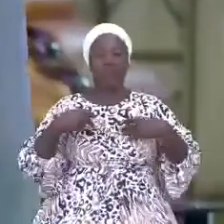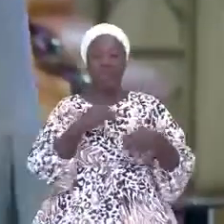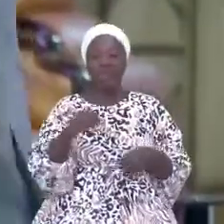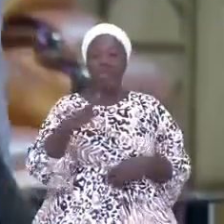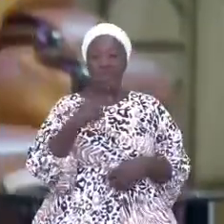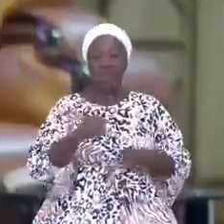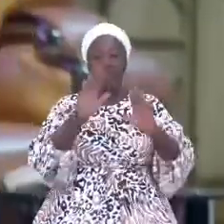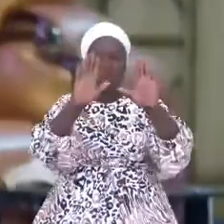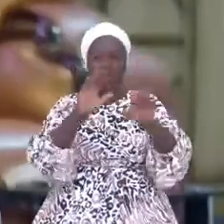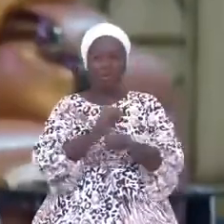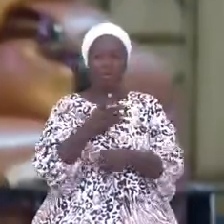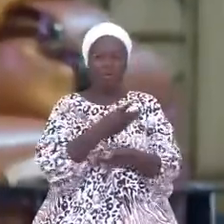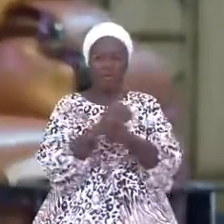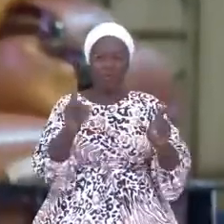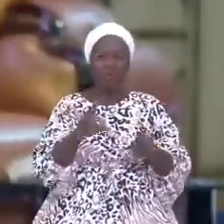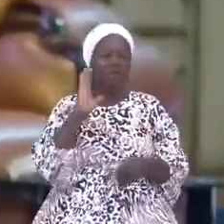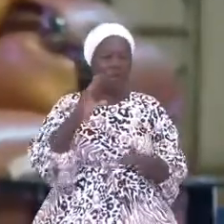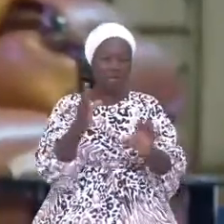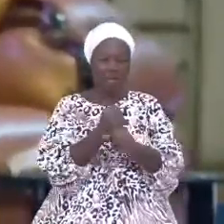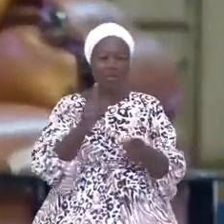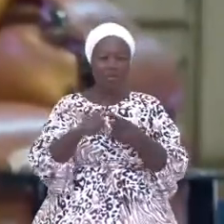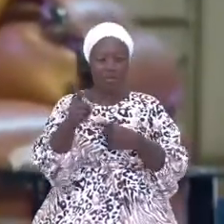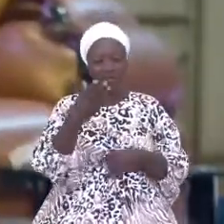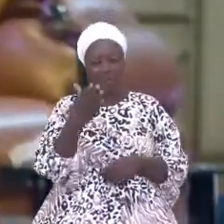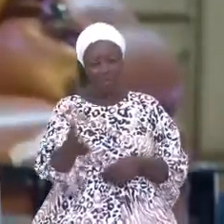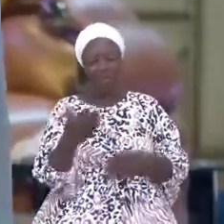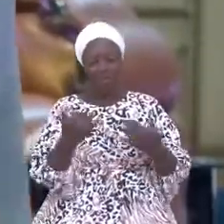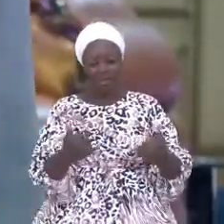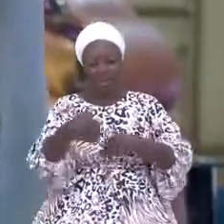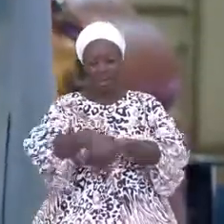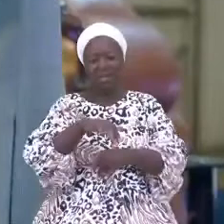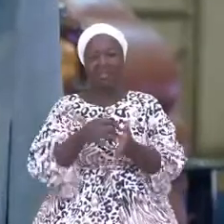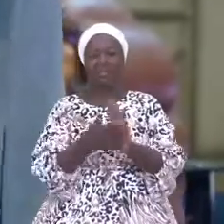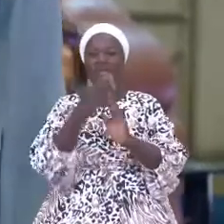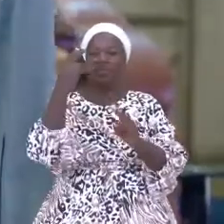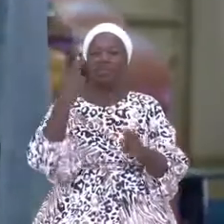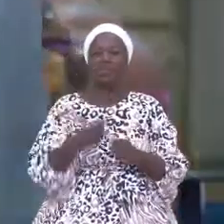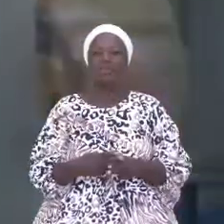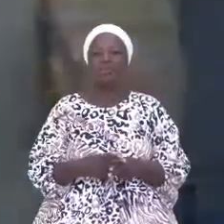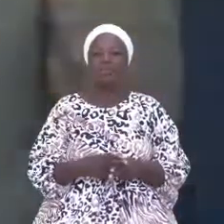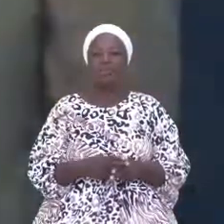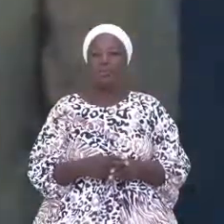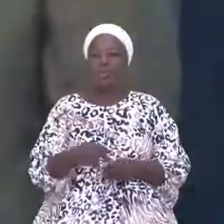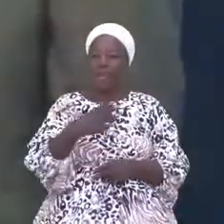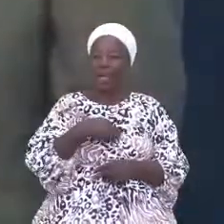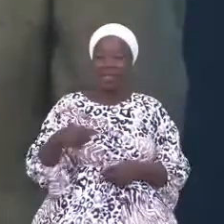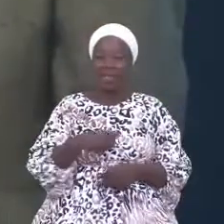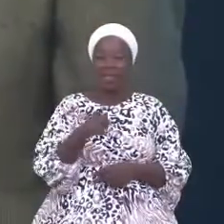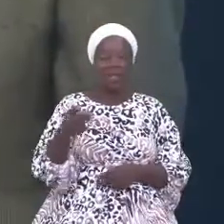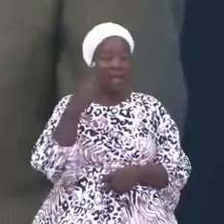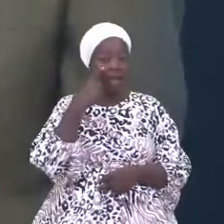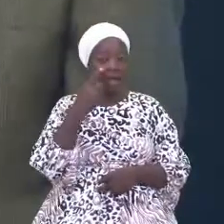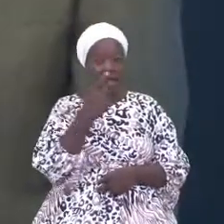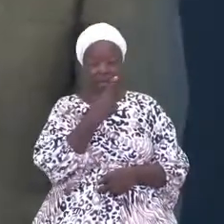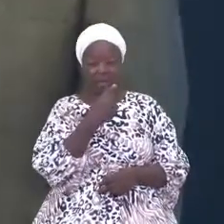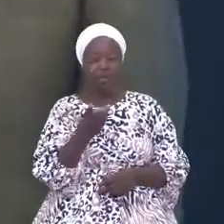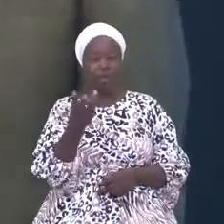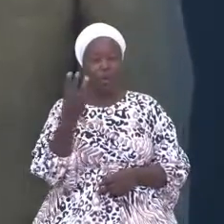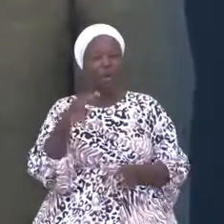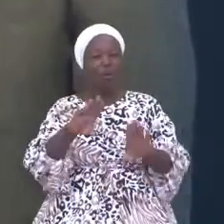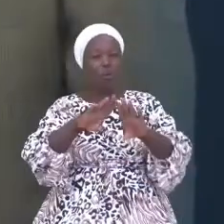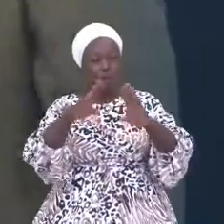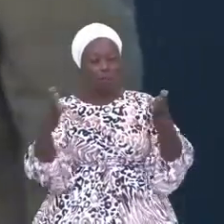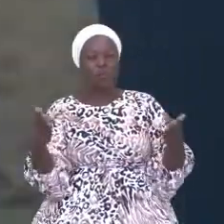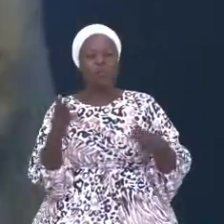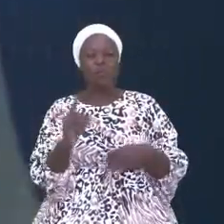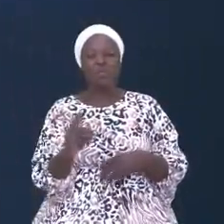of deliverance will get to you right there tonight in Jesus' name. And their eyes were